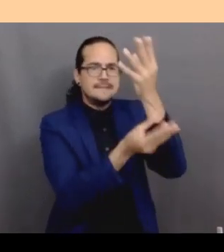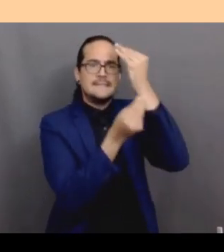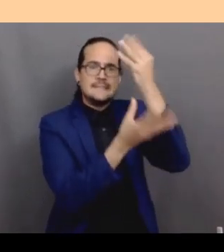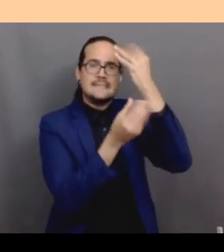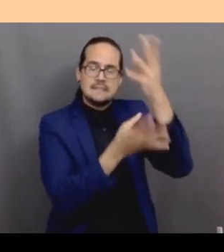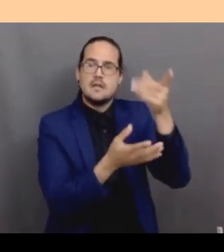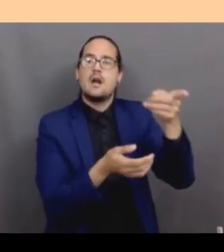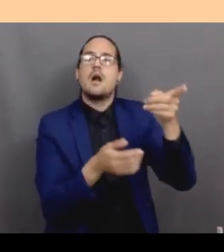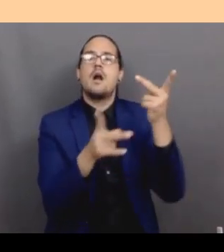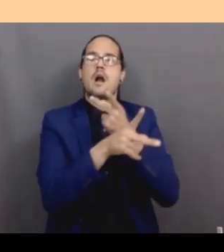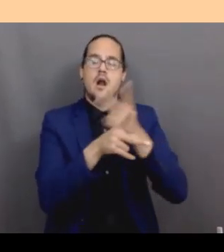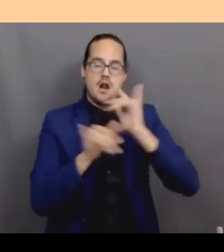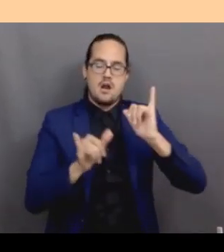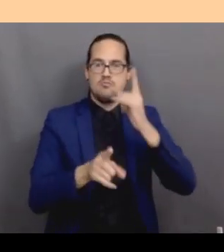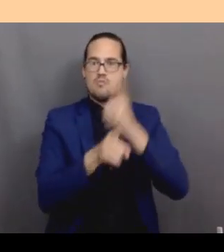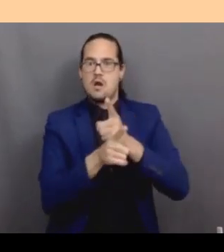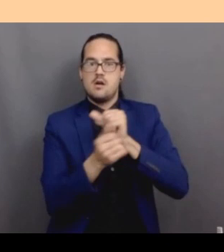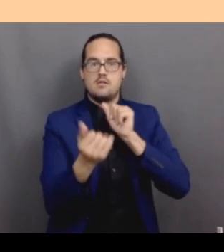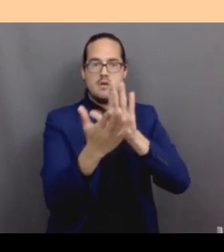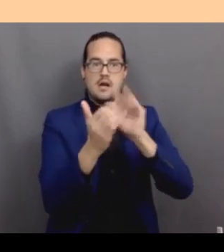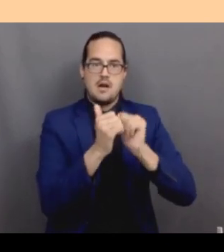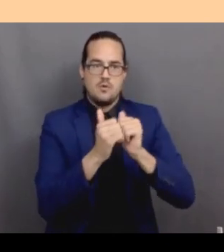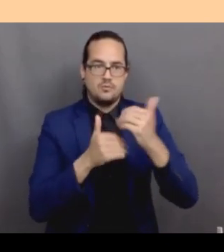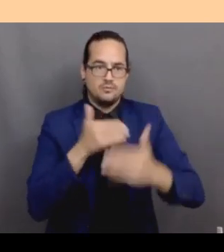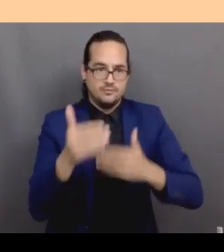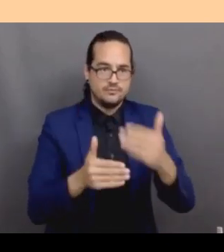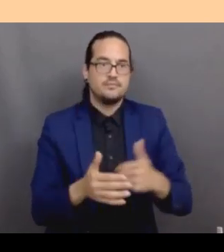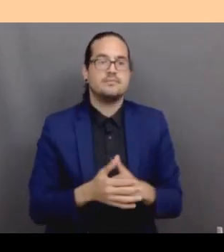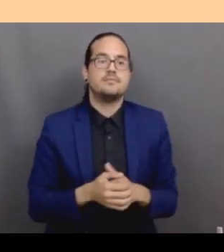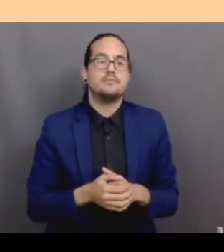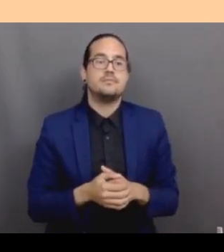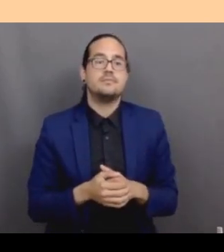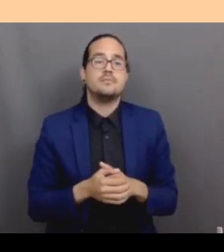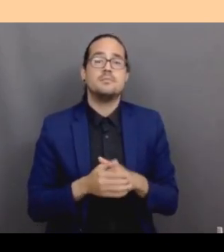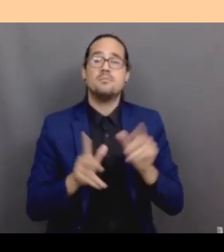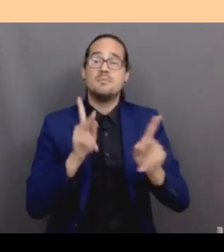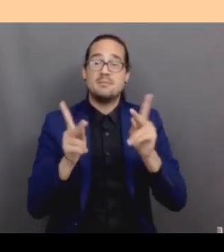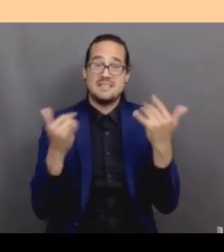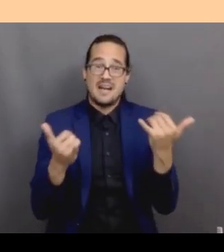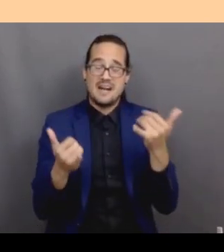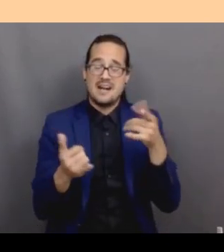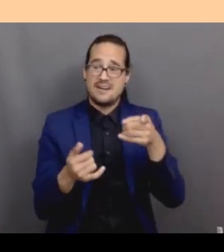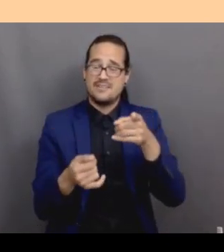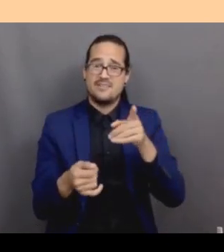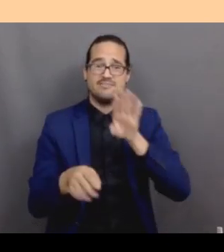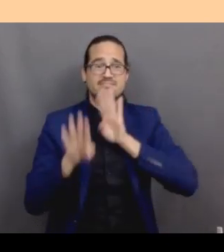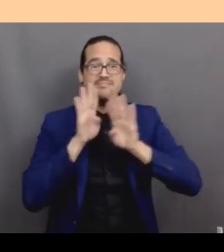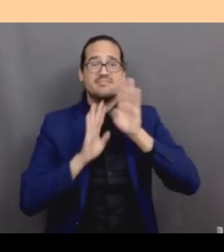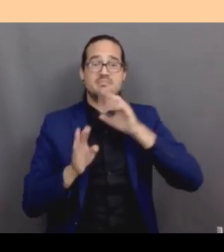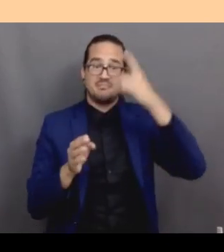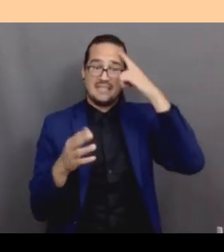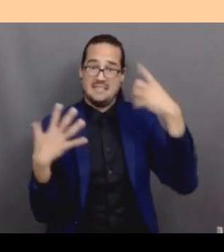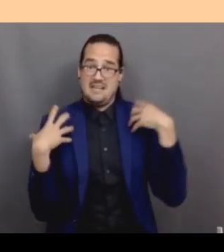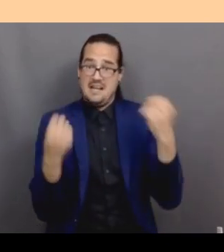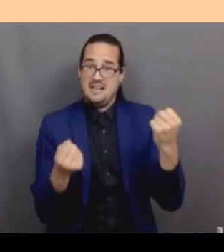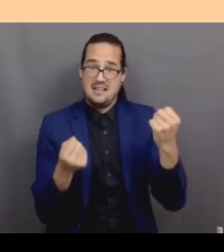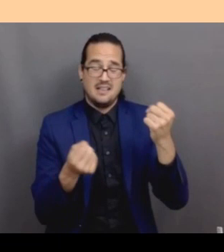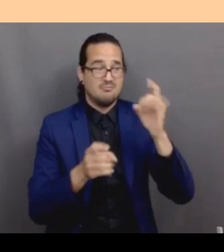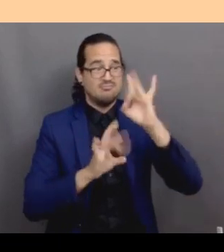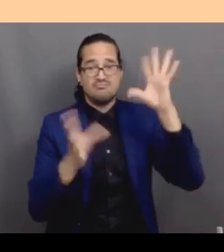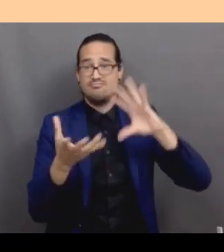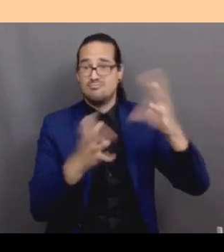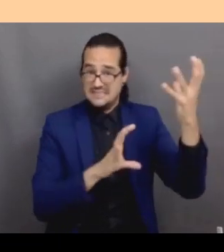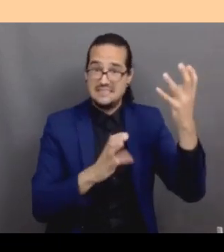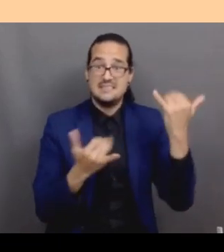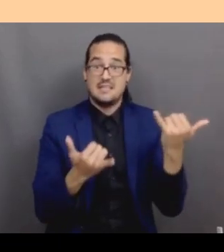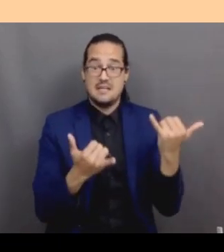are facing mental health crisis. And we're also working diligently to support our undocumented residents affected by COVID-19,